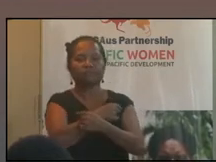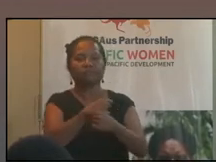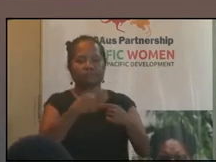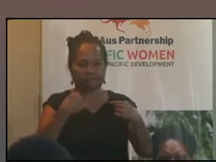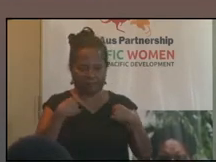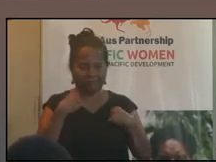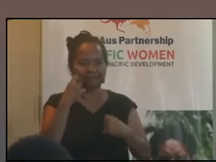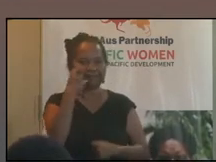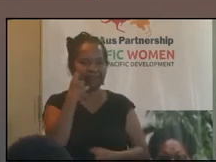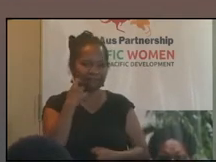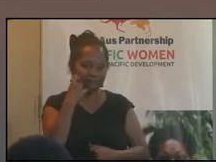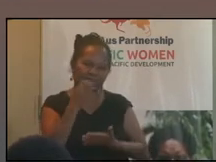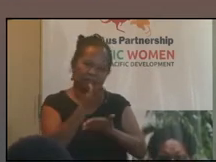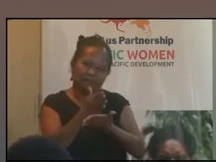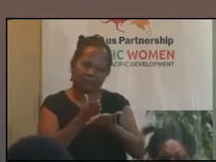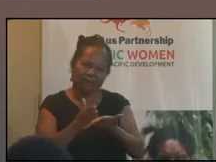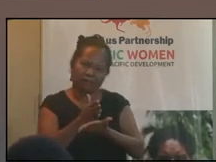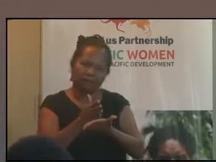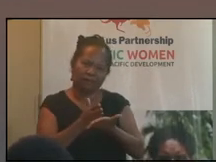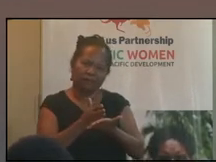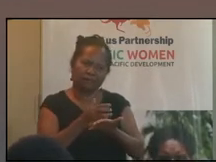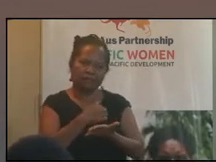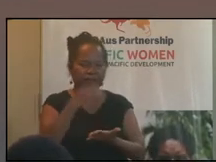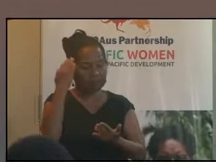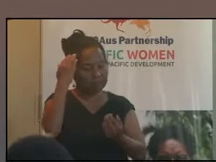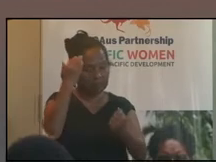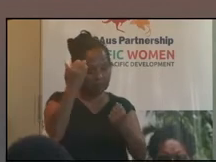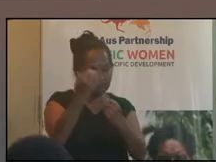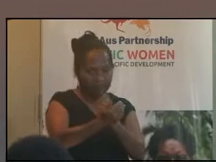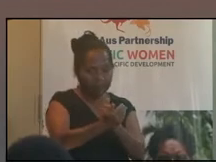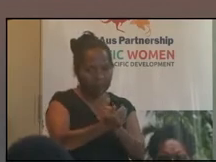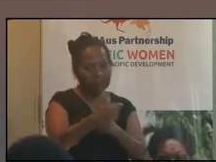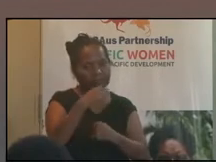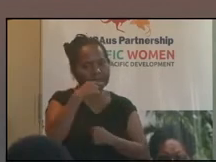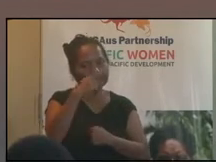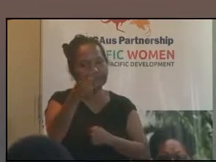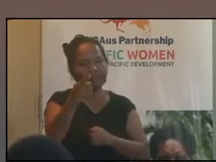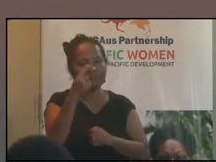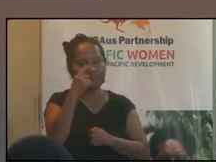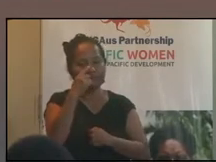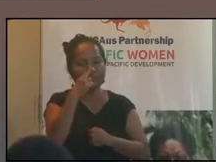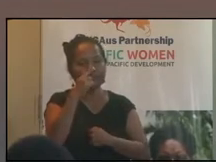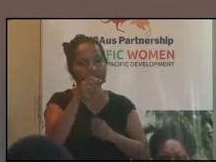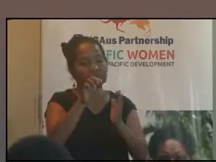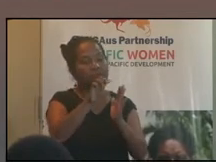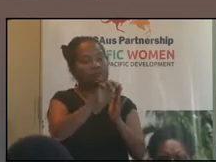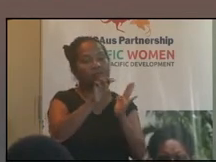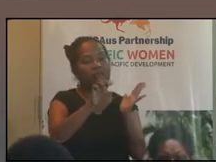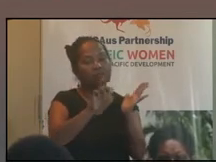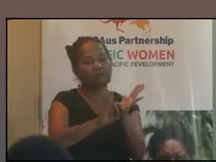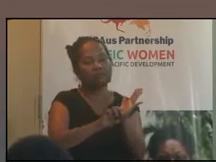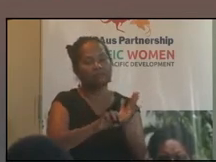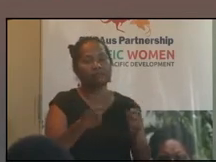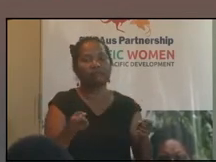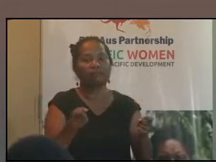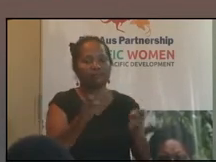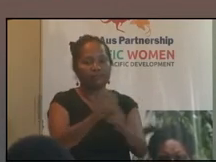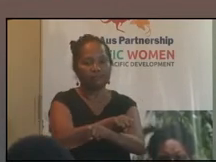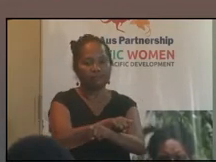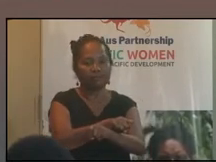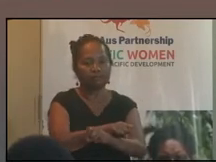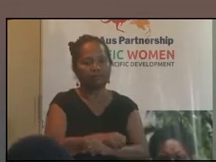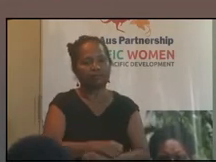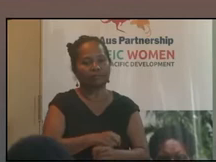halfway. I always tell people that we did succeed because the constitution was amended.